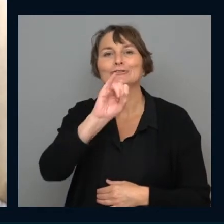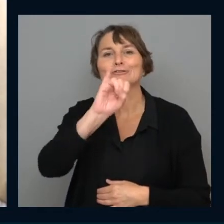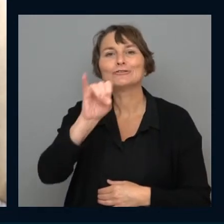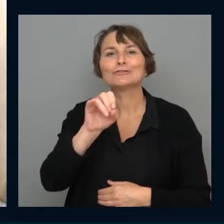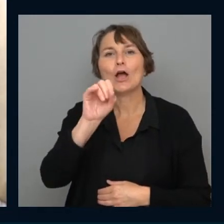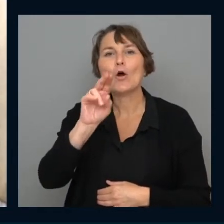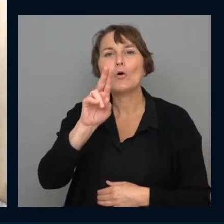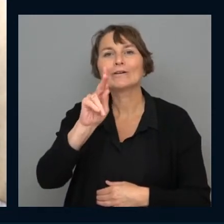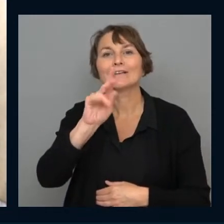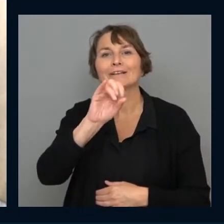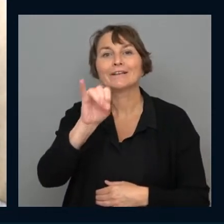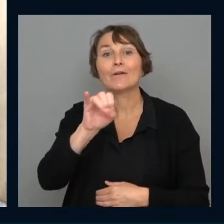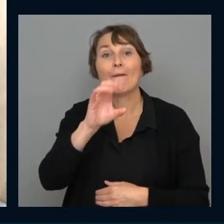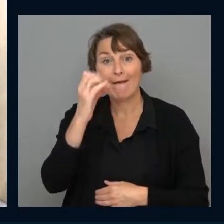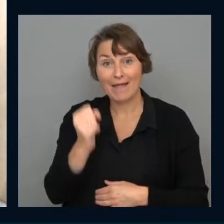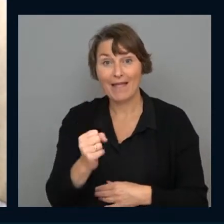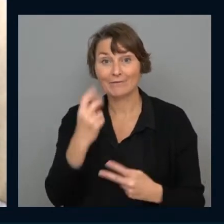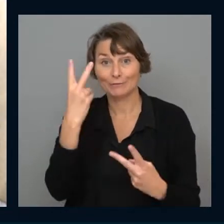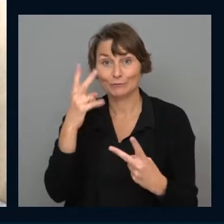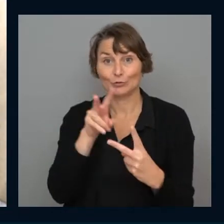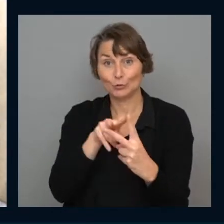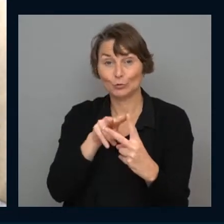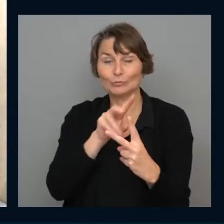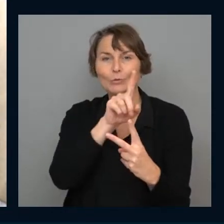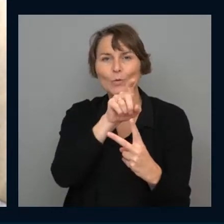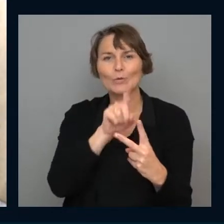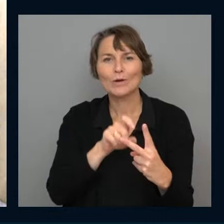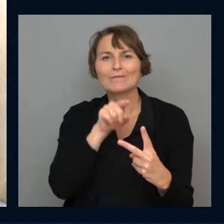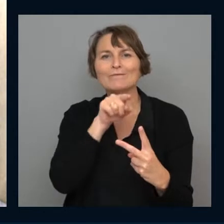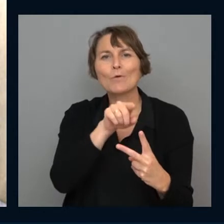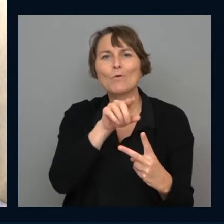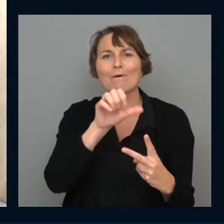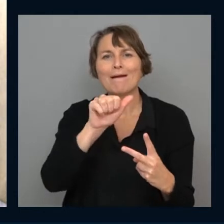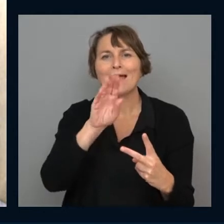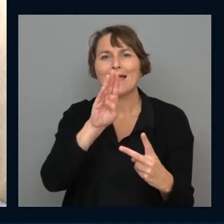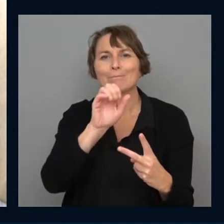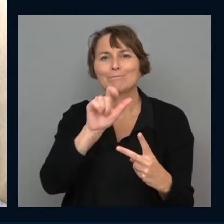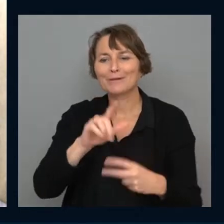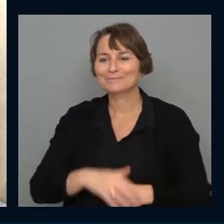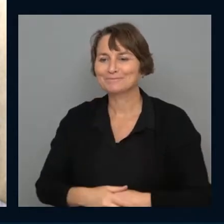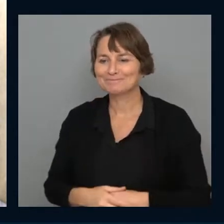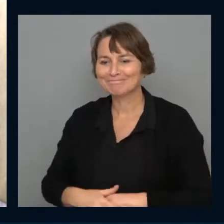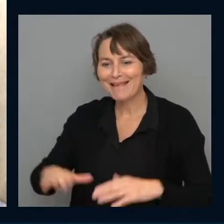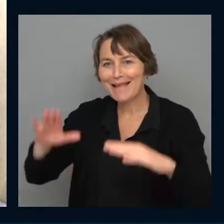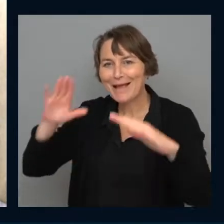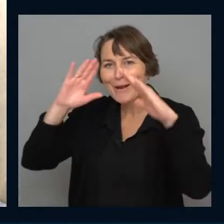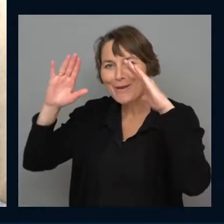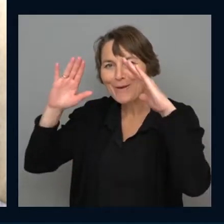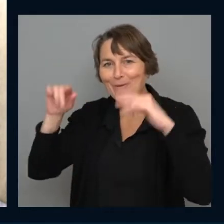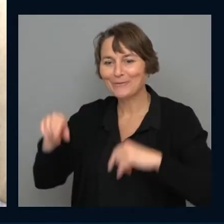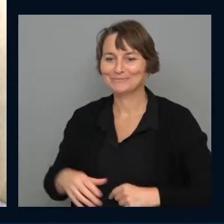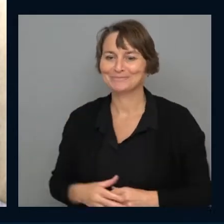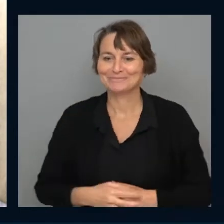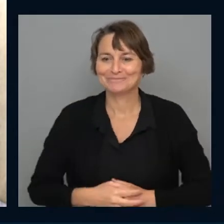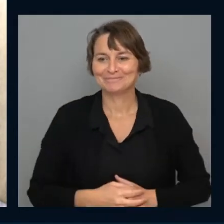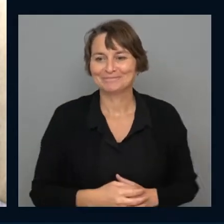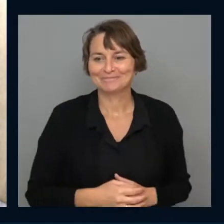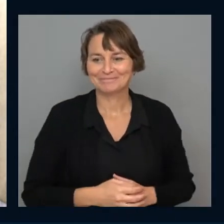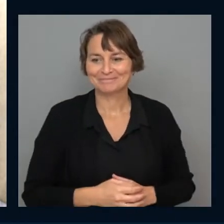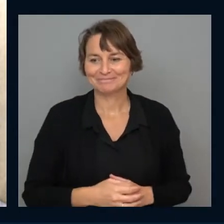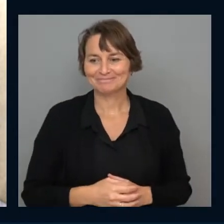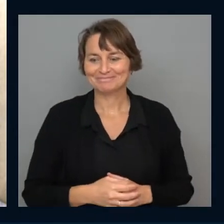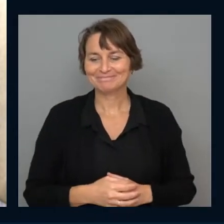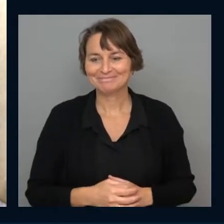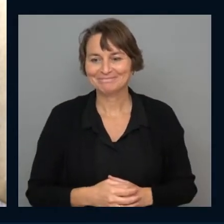we have 2 questions for Abel. So let's add them. No, there he is. Hi, Abel. Hi there. We saw you play